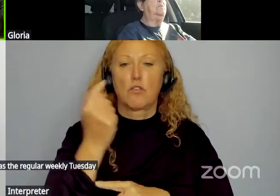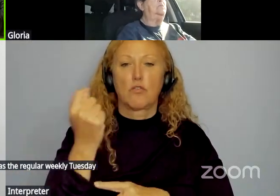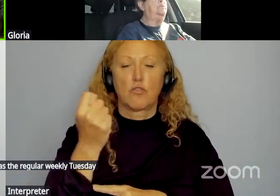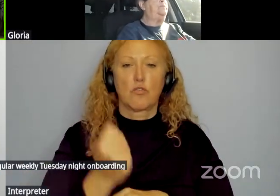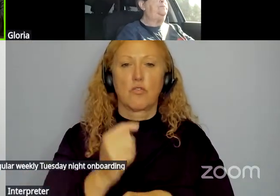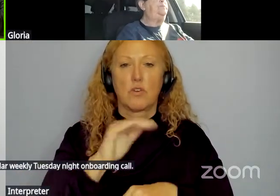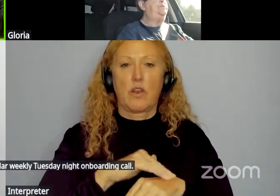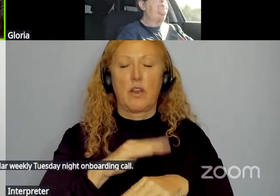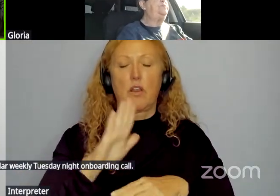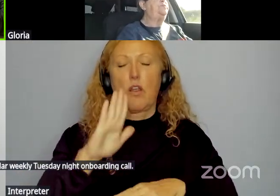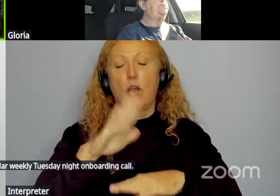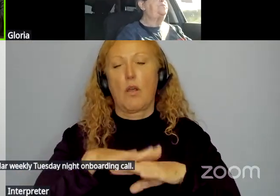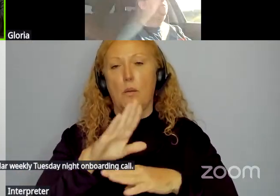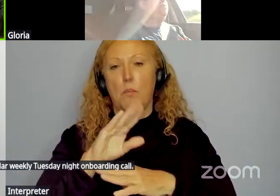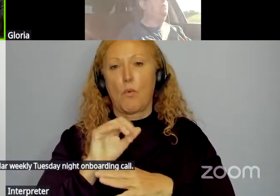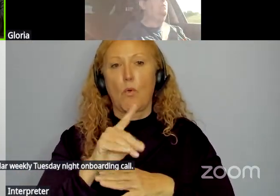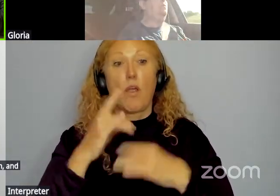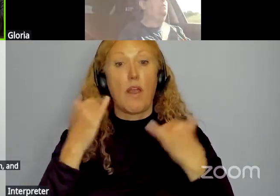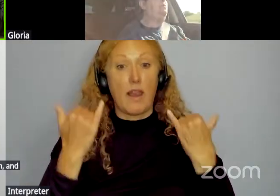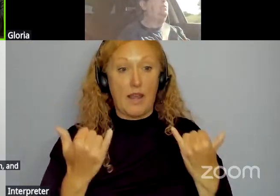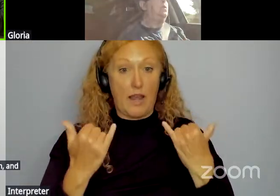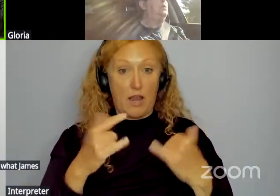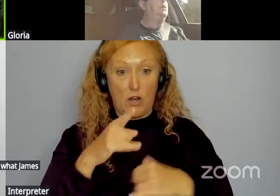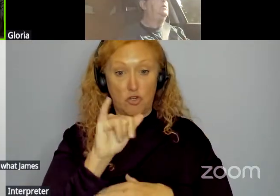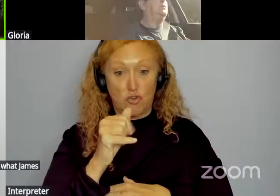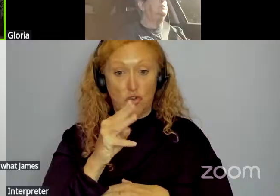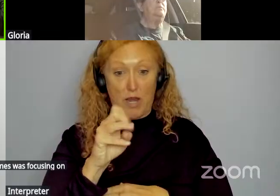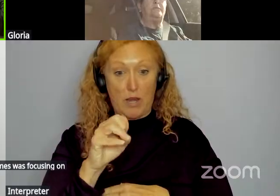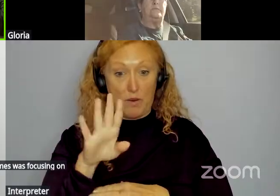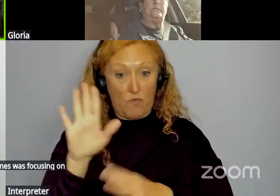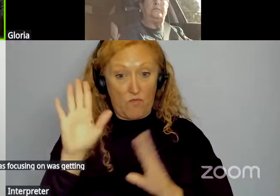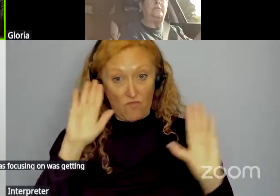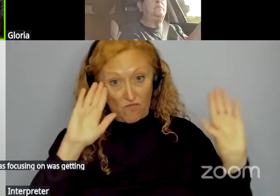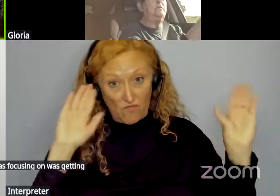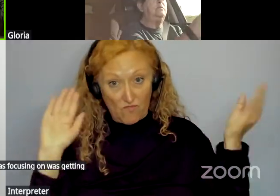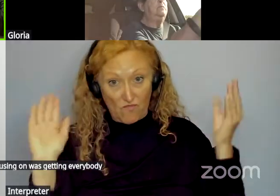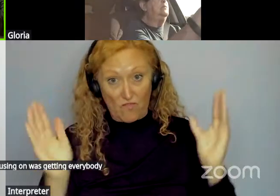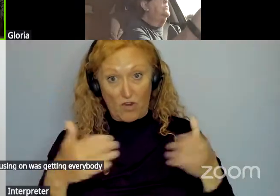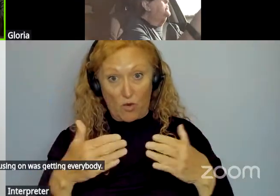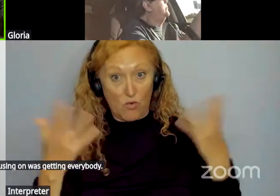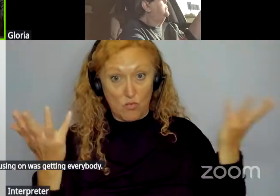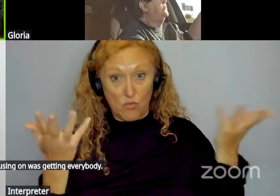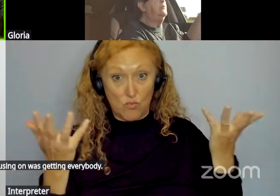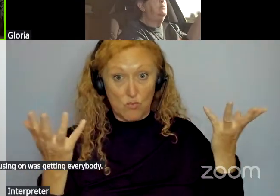call. And what James was focusing on was getting everybody